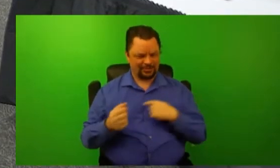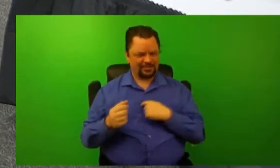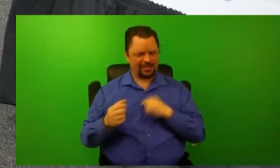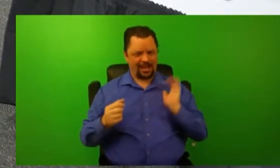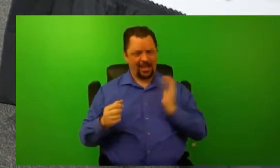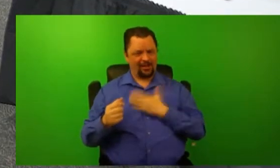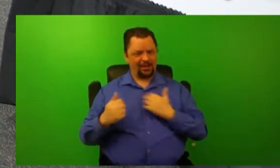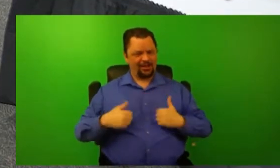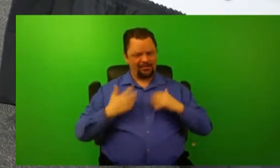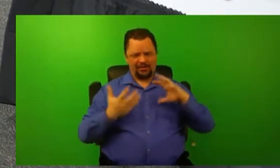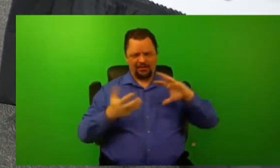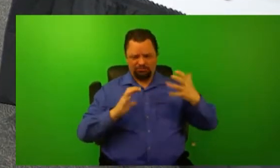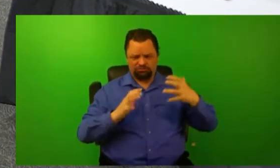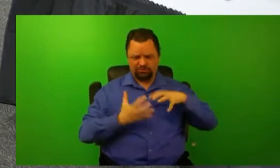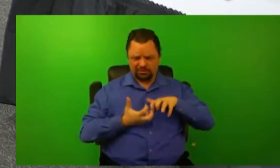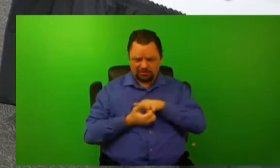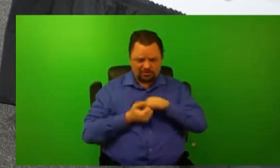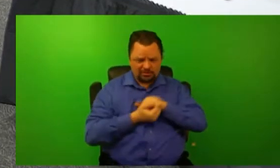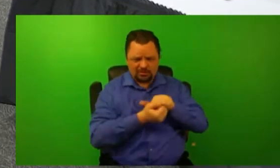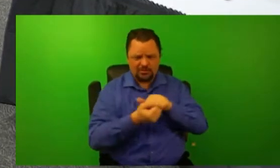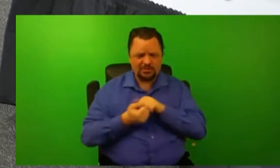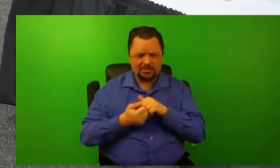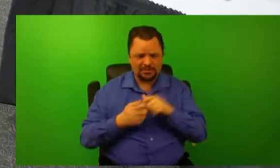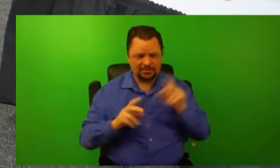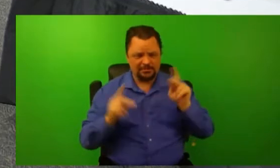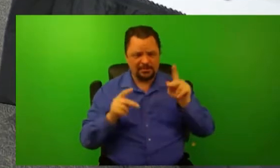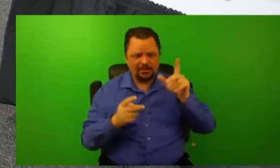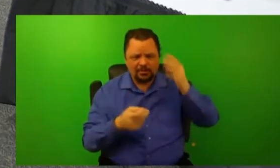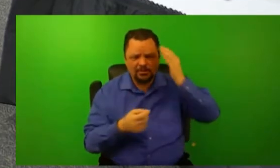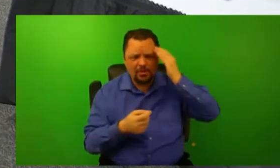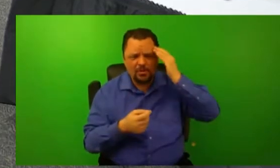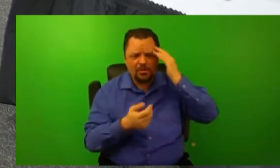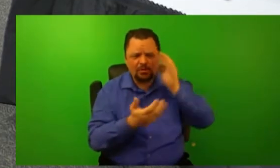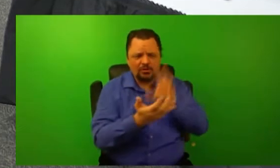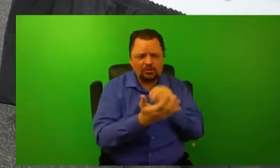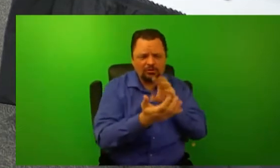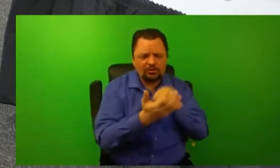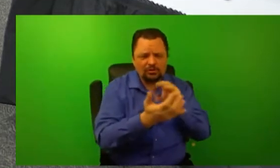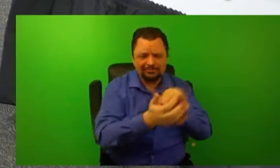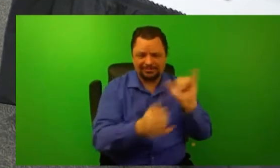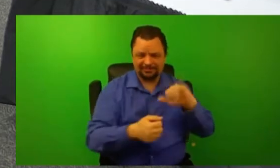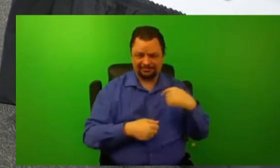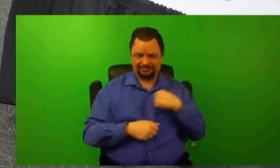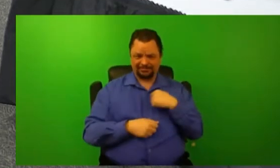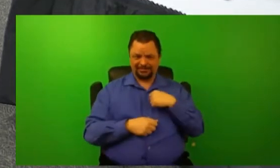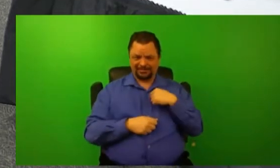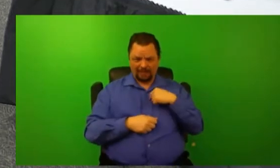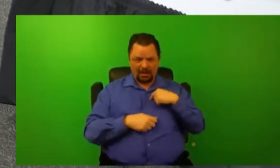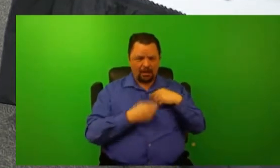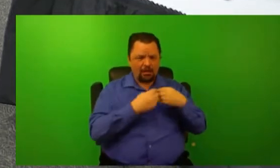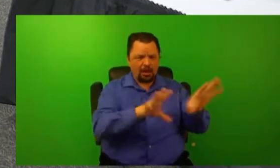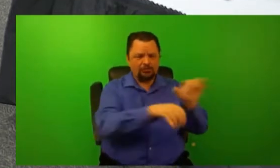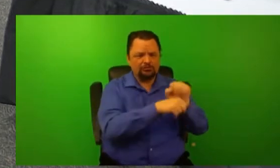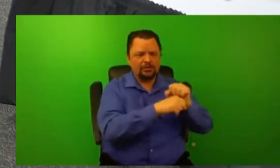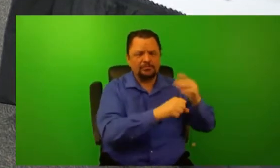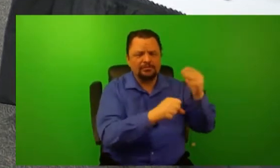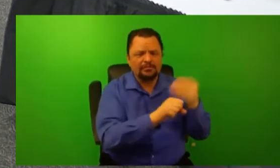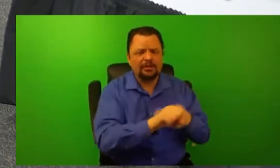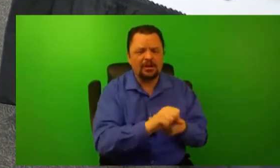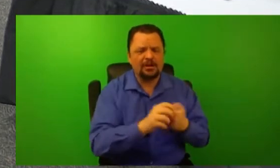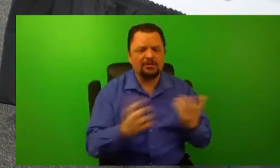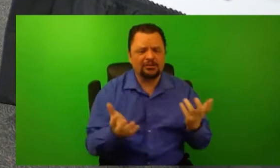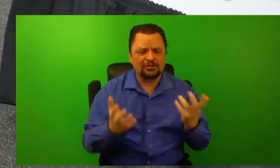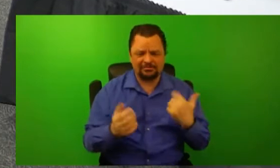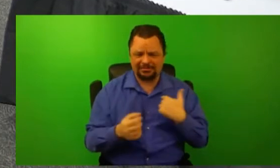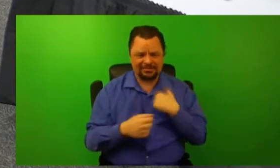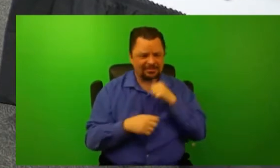fellow citizens, myself included, are being fired from jobs and having unemployment benefits denied simply because they do not want to submit to an